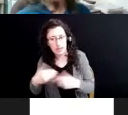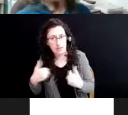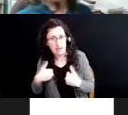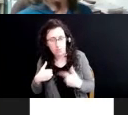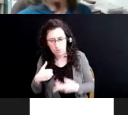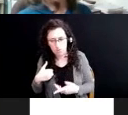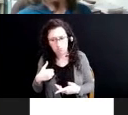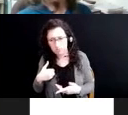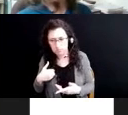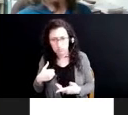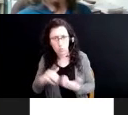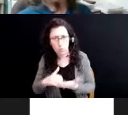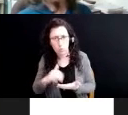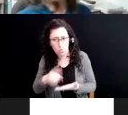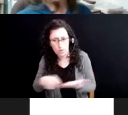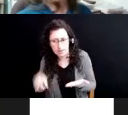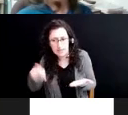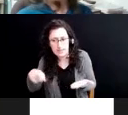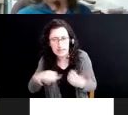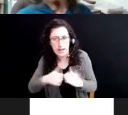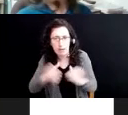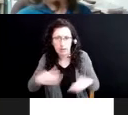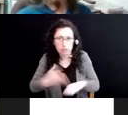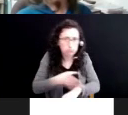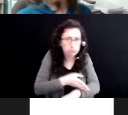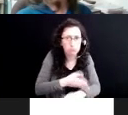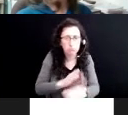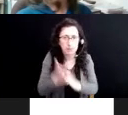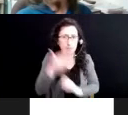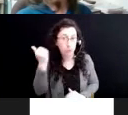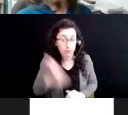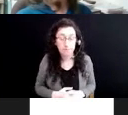And then identify your habitat goals